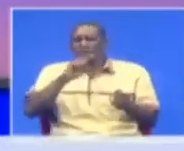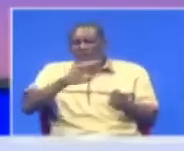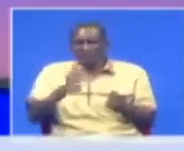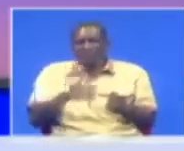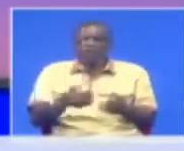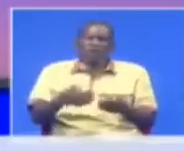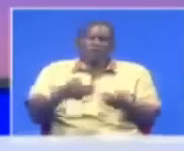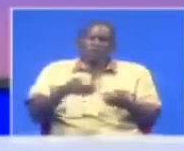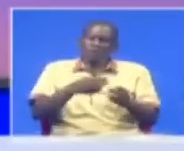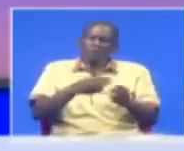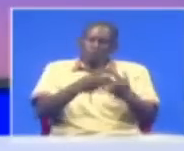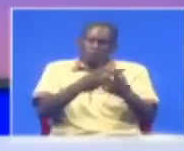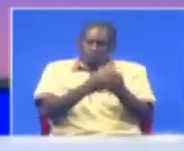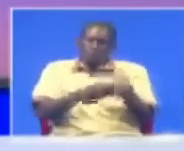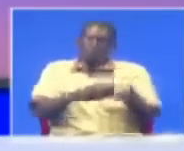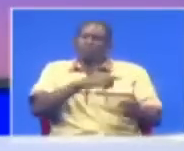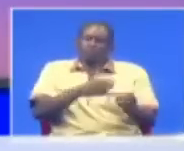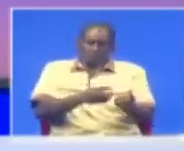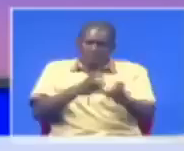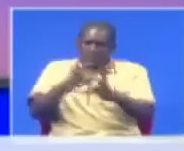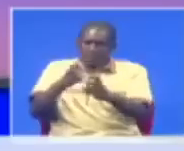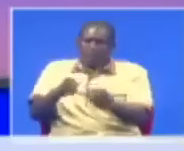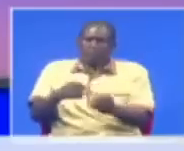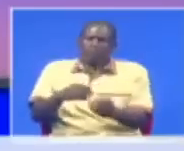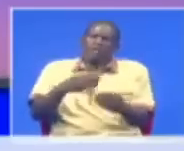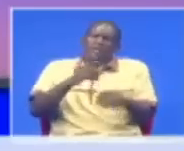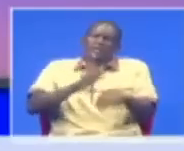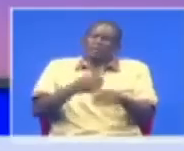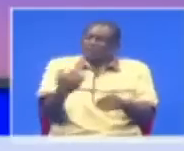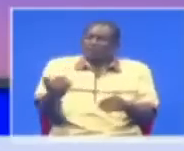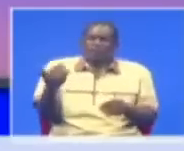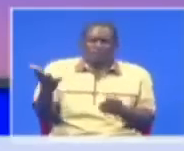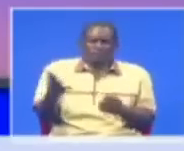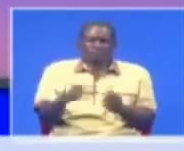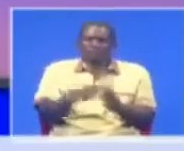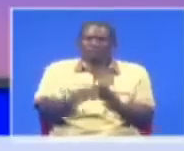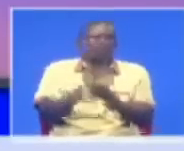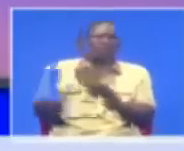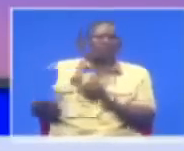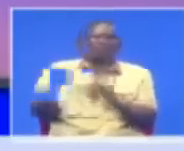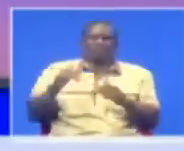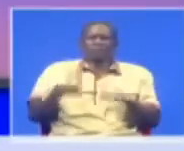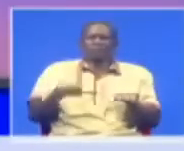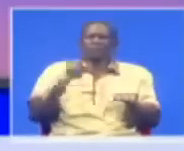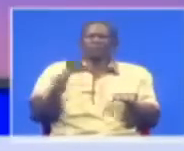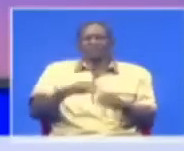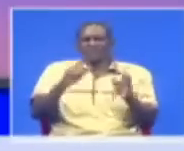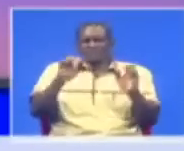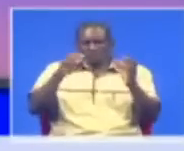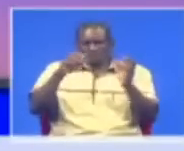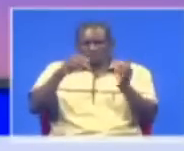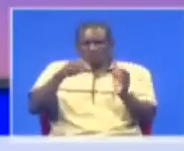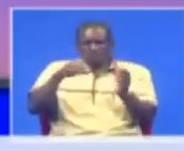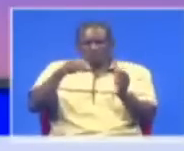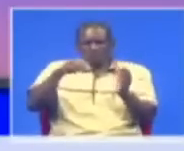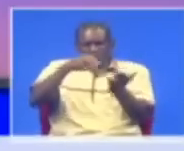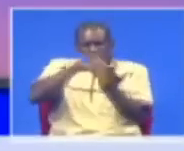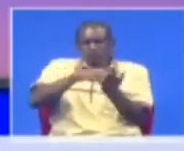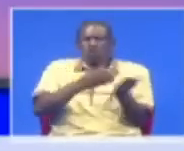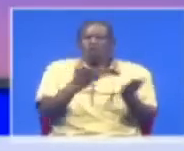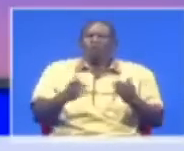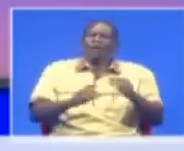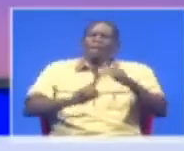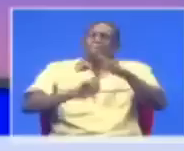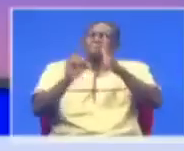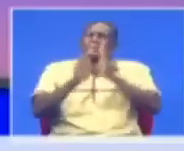their two young children. Gina Kirori has more on this disturbing incident that has seen Interior CS Fred Matiang’i, to